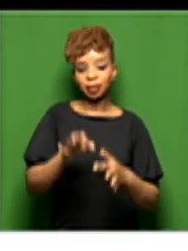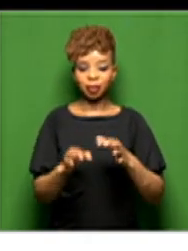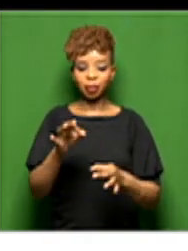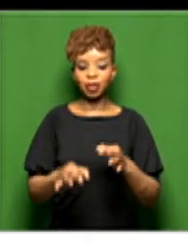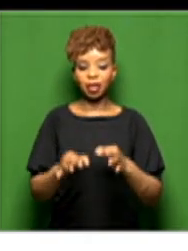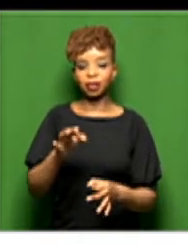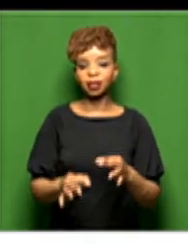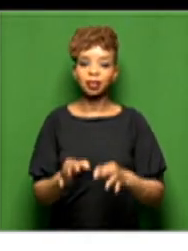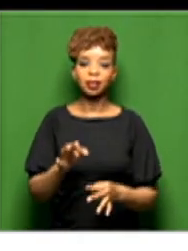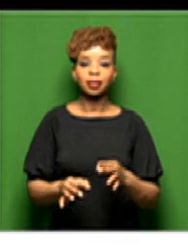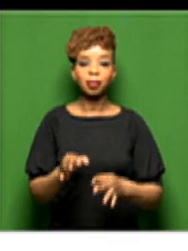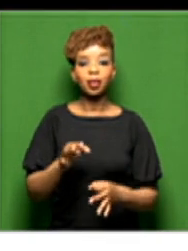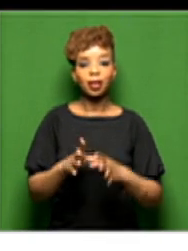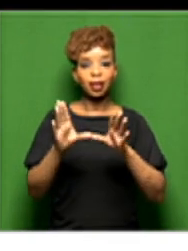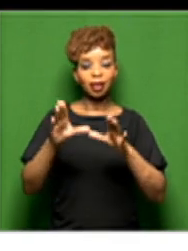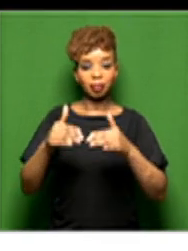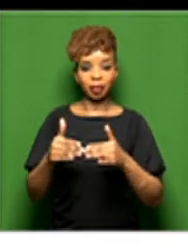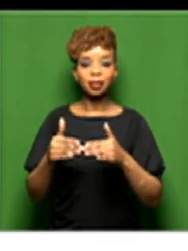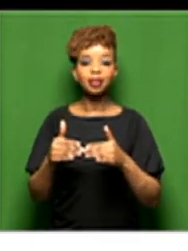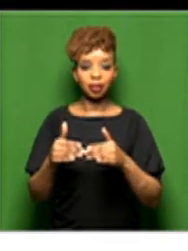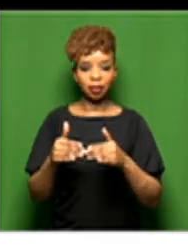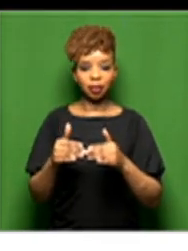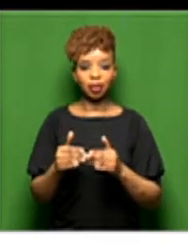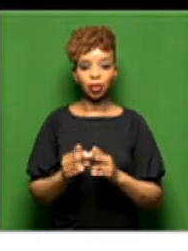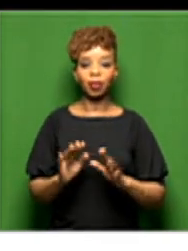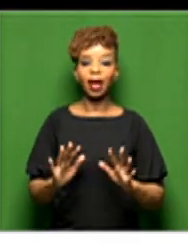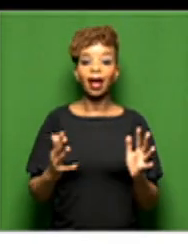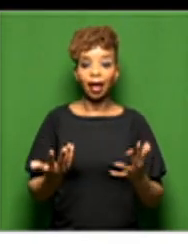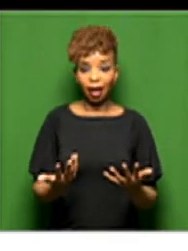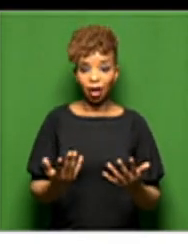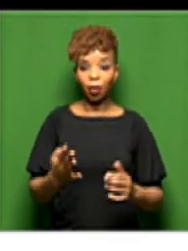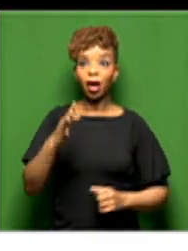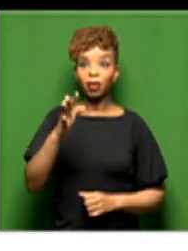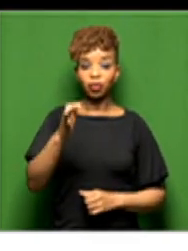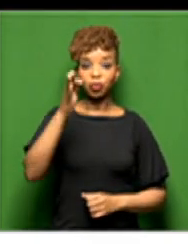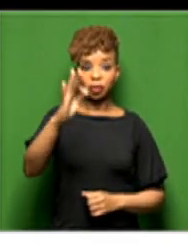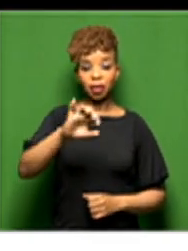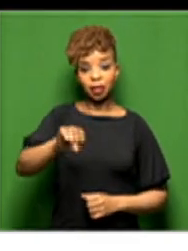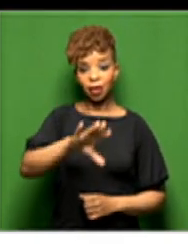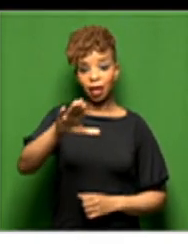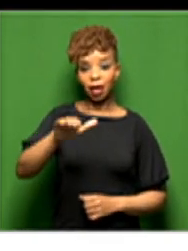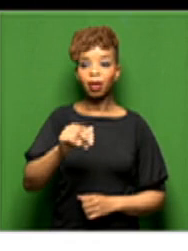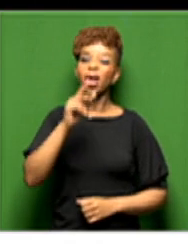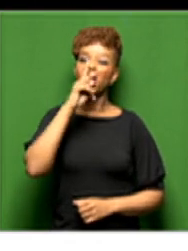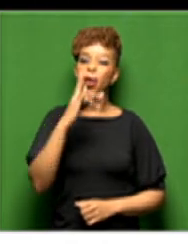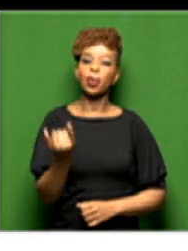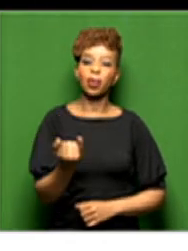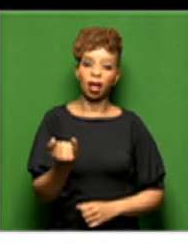are operating, or how the future South Africa might look like.